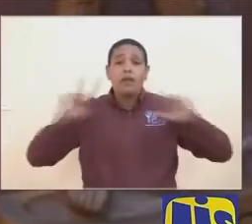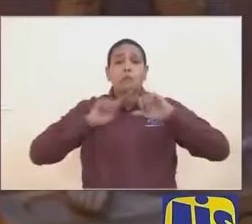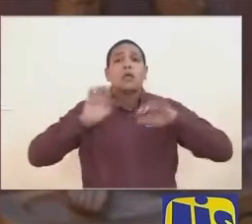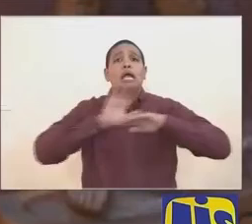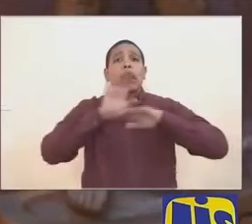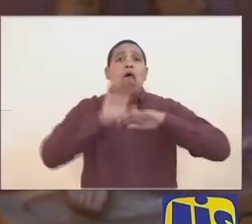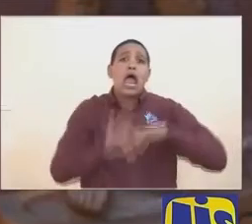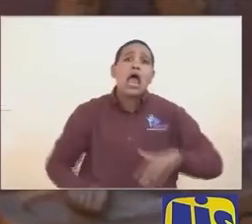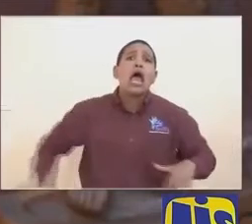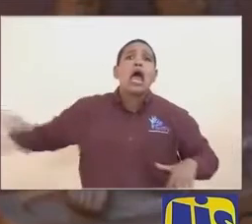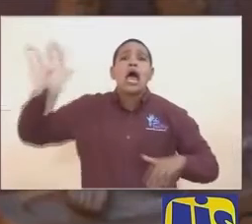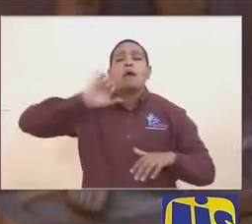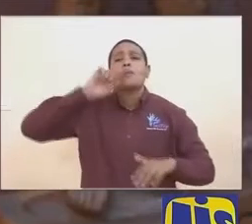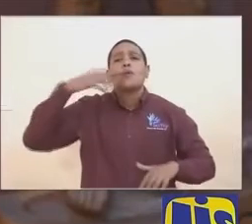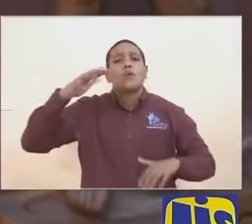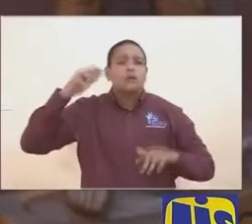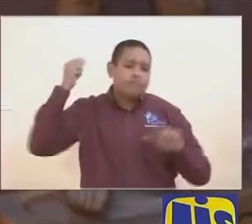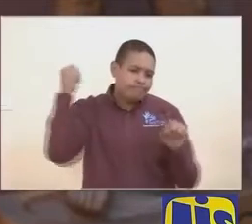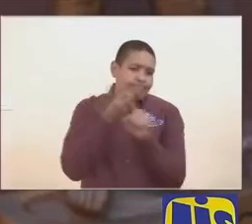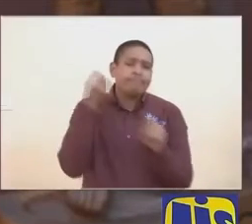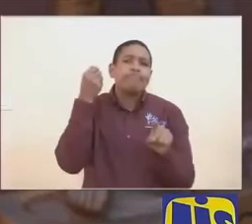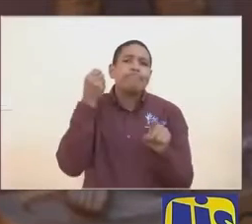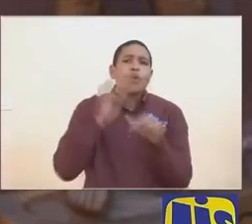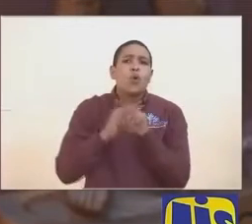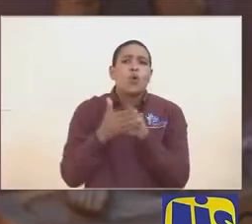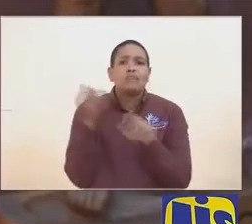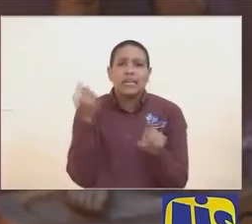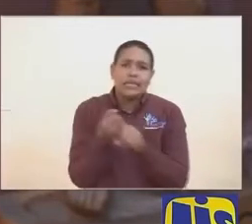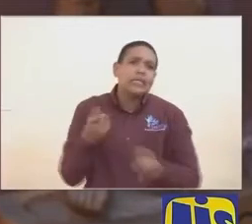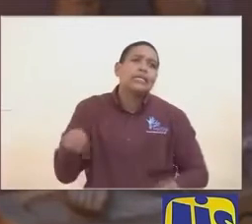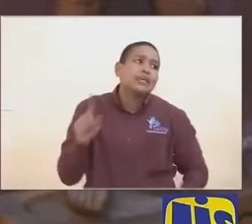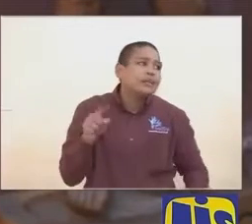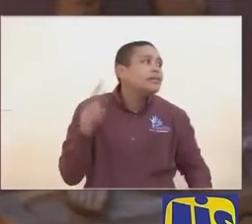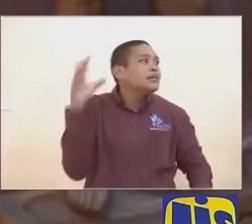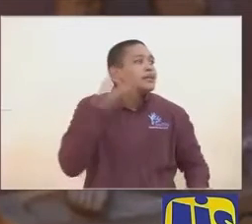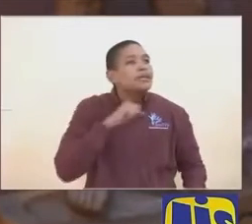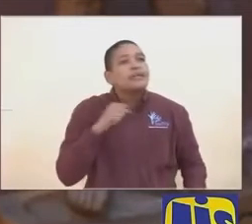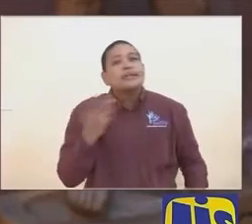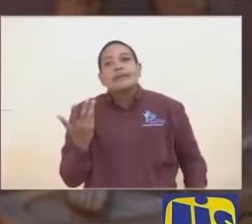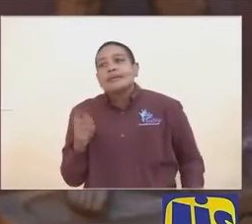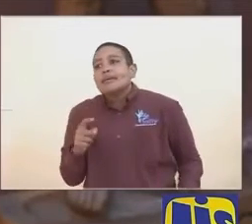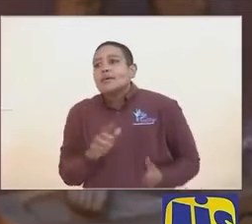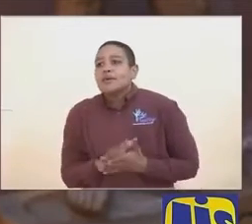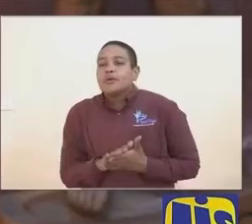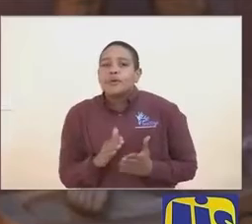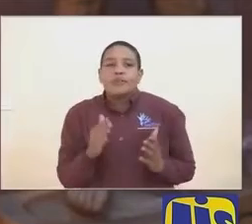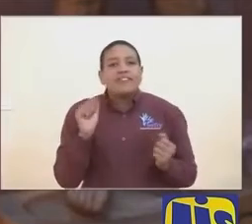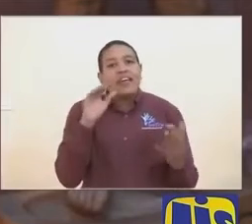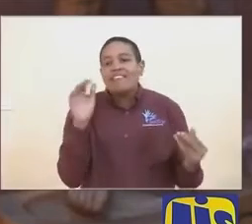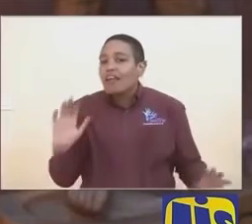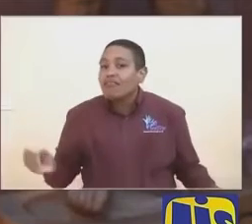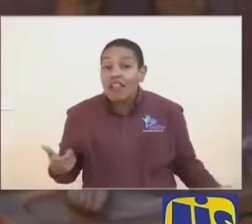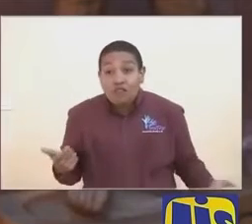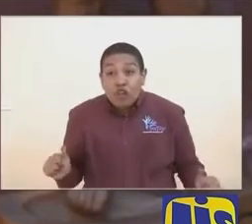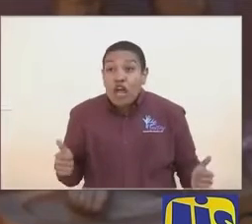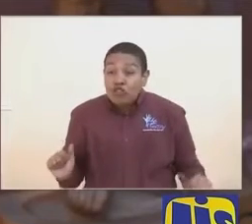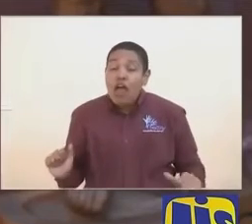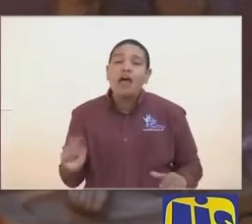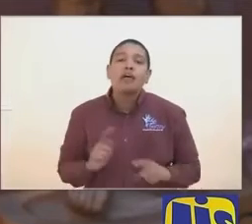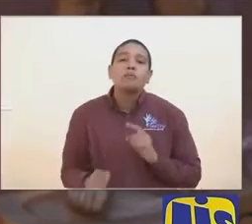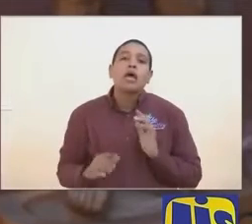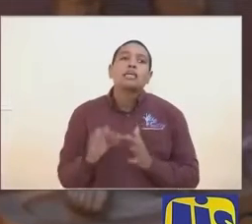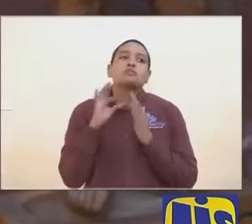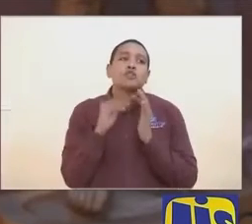region have been significantly impacted. They have tried, as you know, especially students who